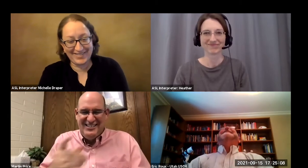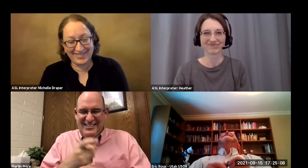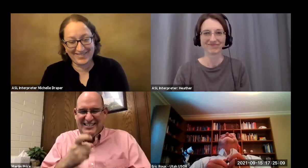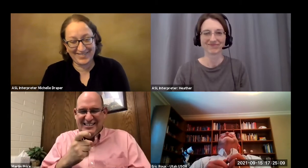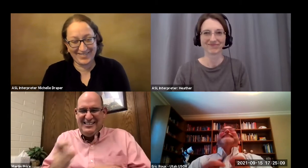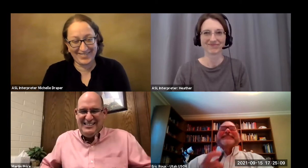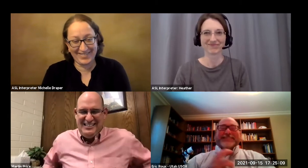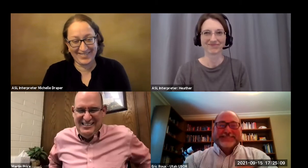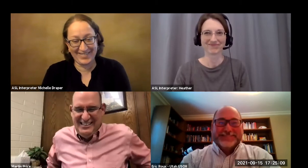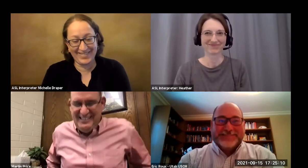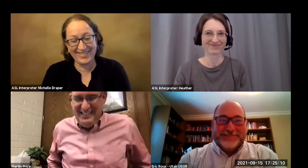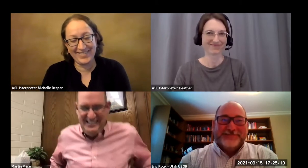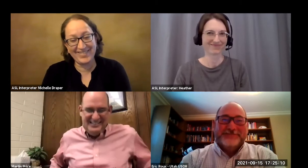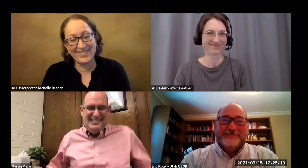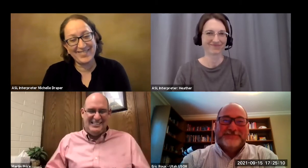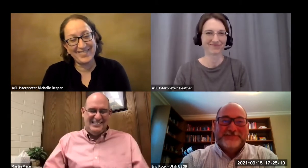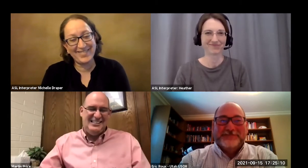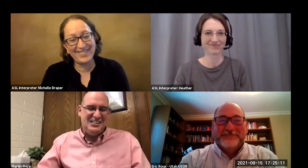right?